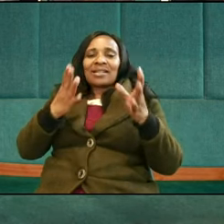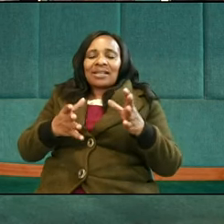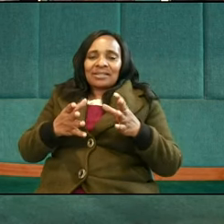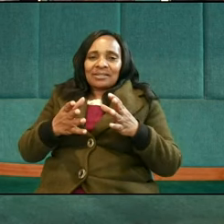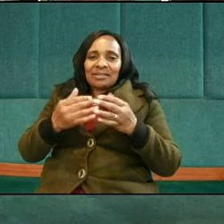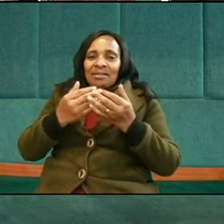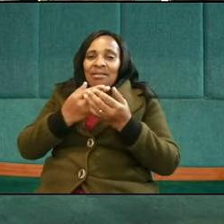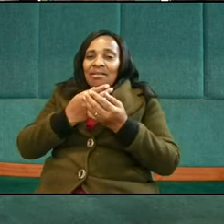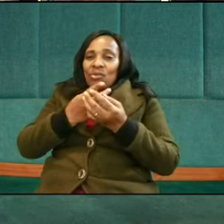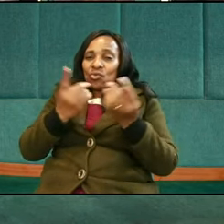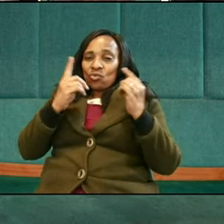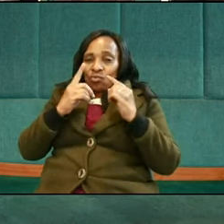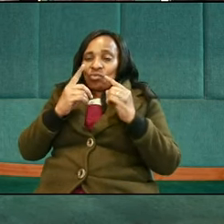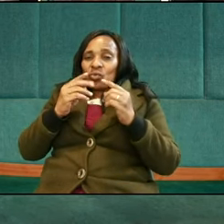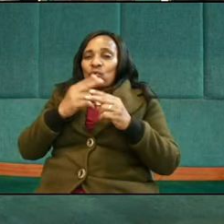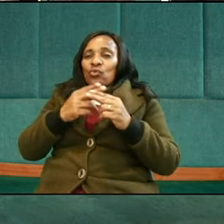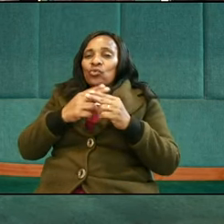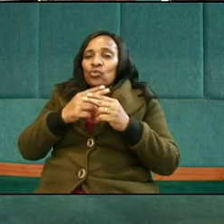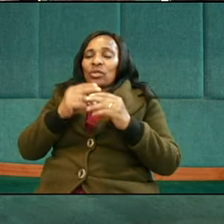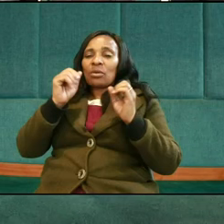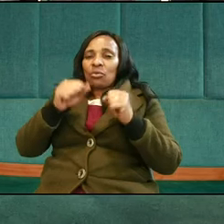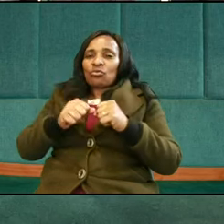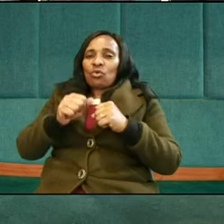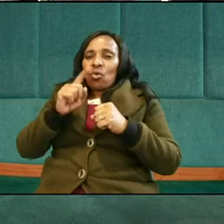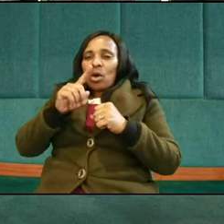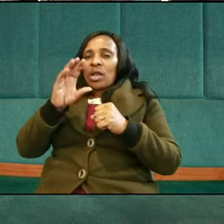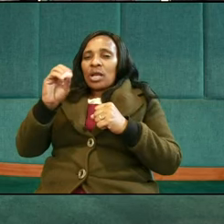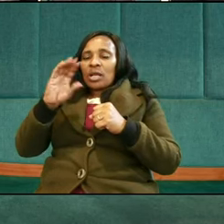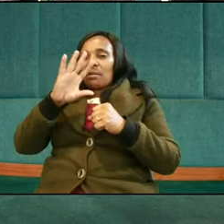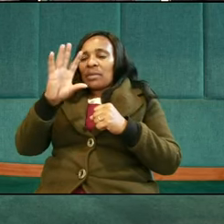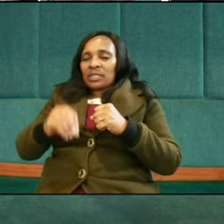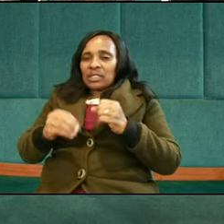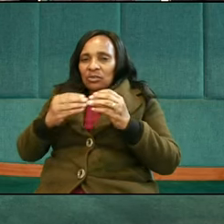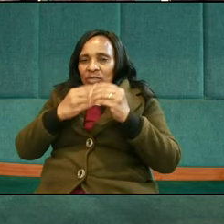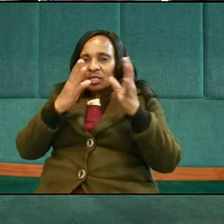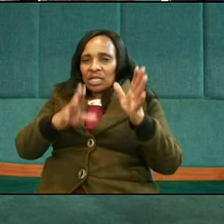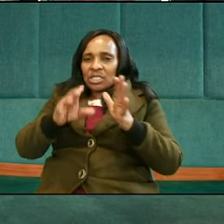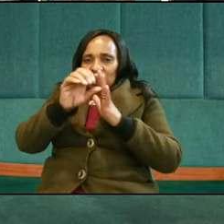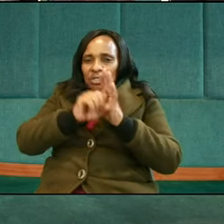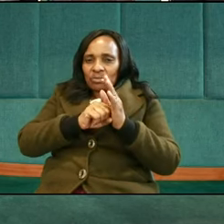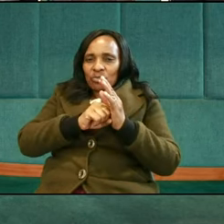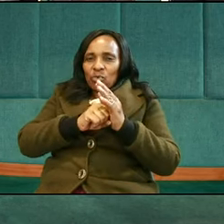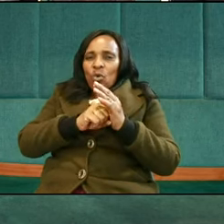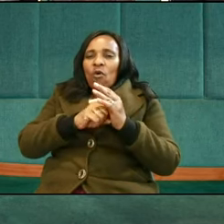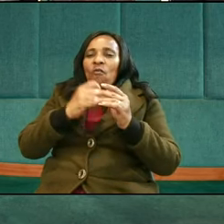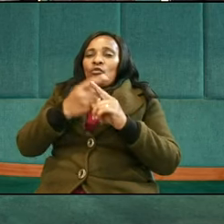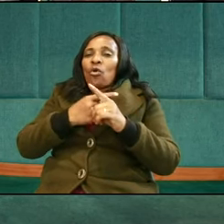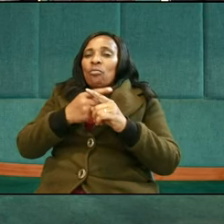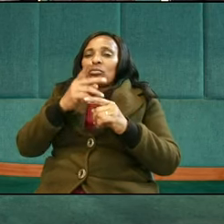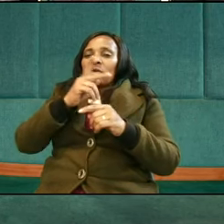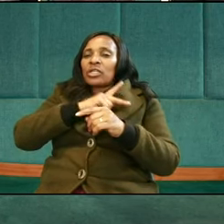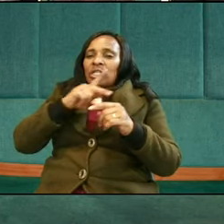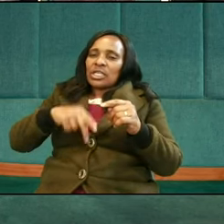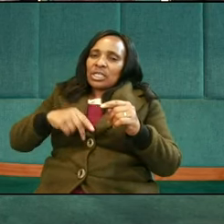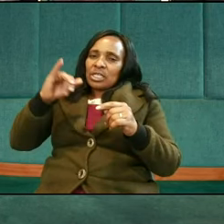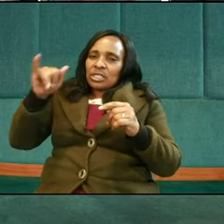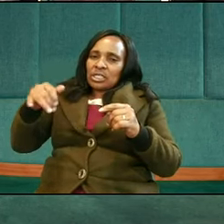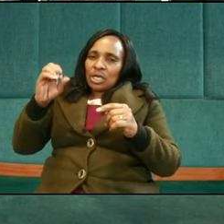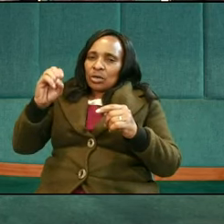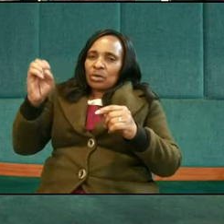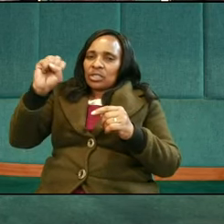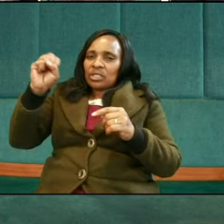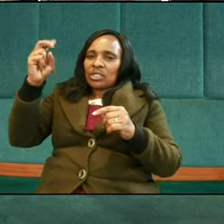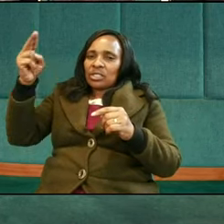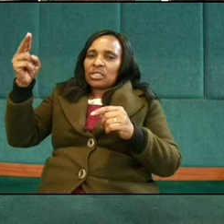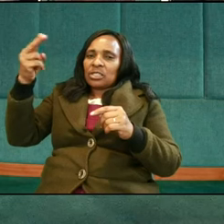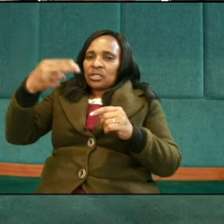guys, very soon, you'll be handed positions of leadership. But from good King Jehoshaphat, how can we actually be